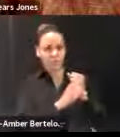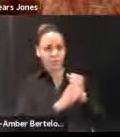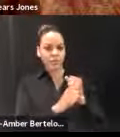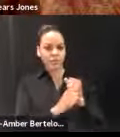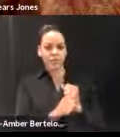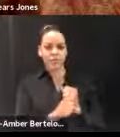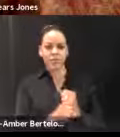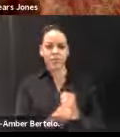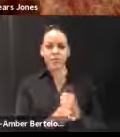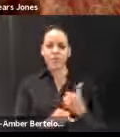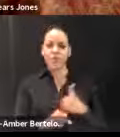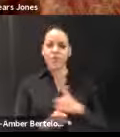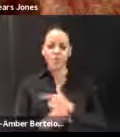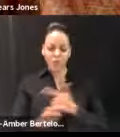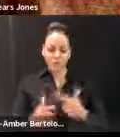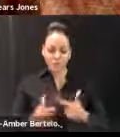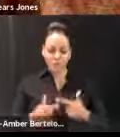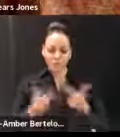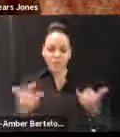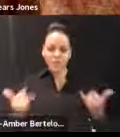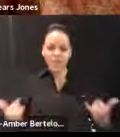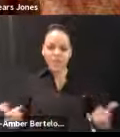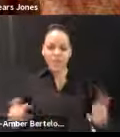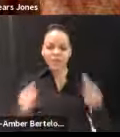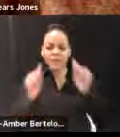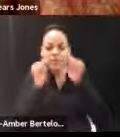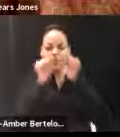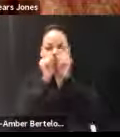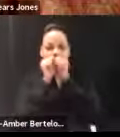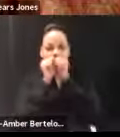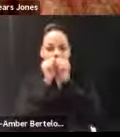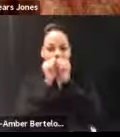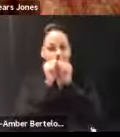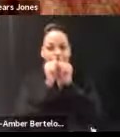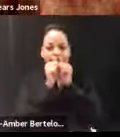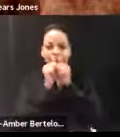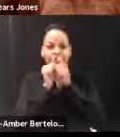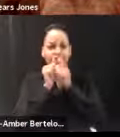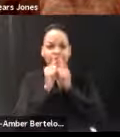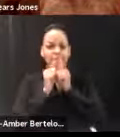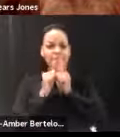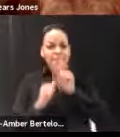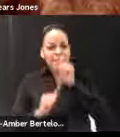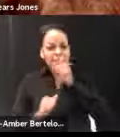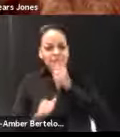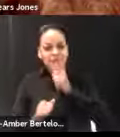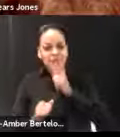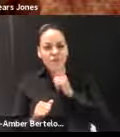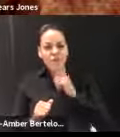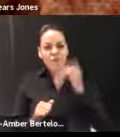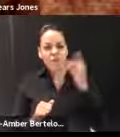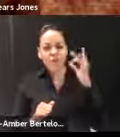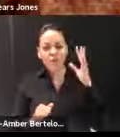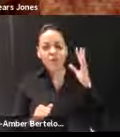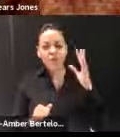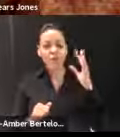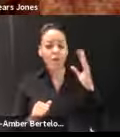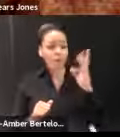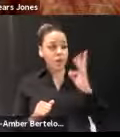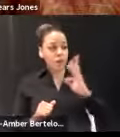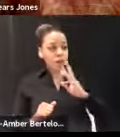We live in a time of suffering and places of beauty, where the water and air meet